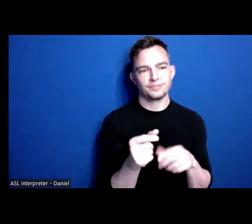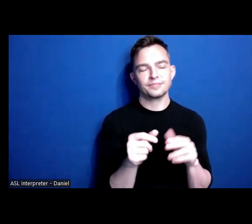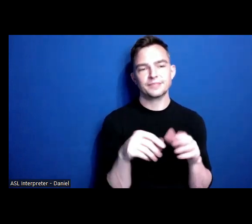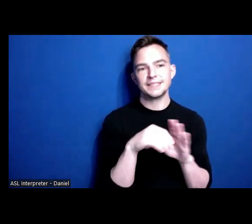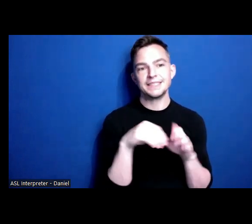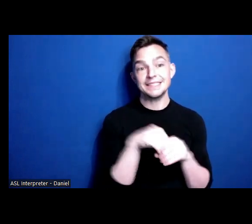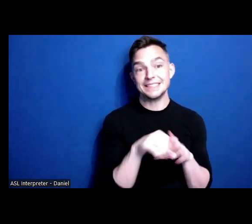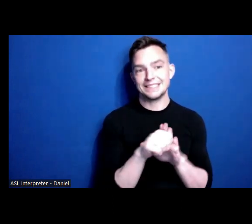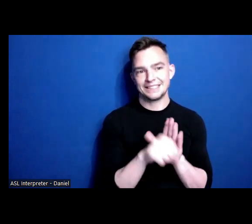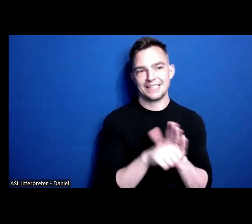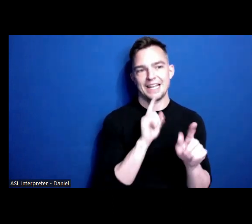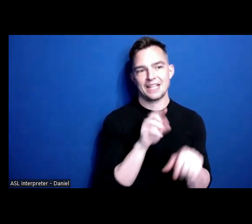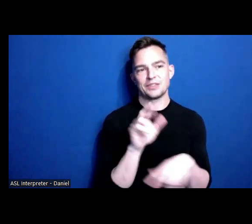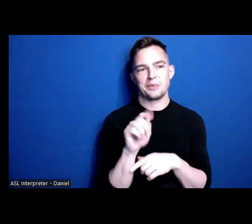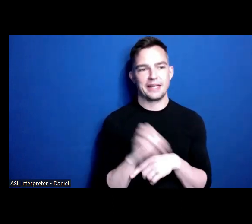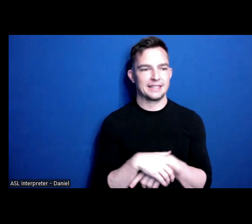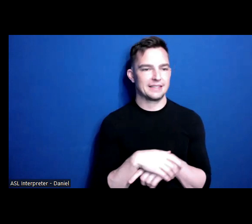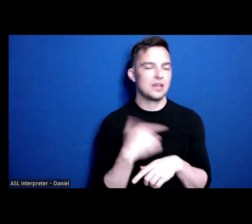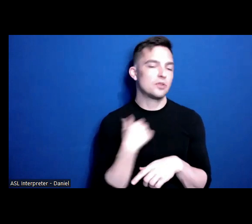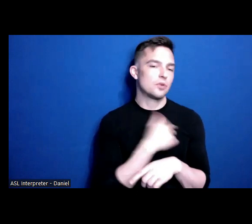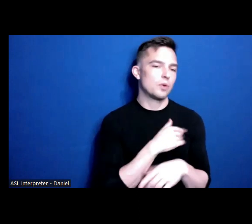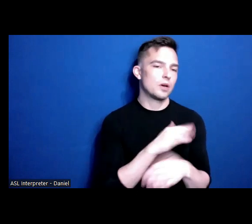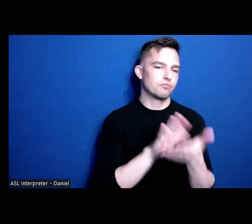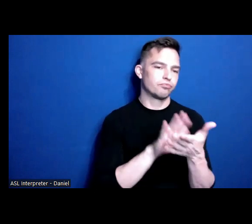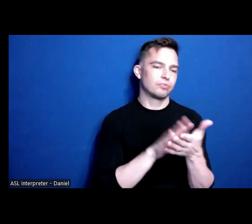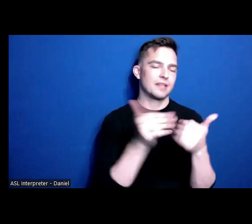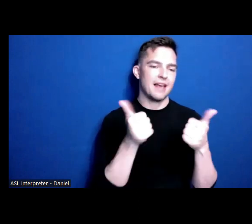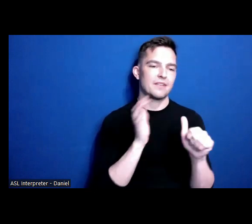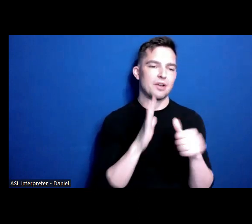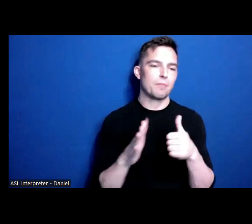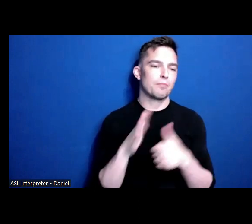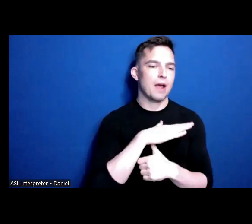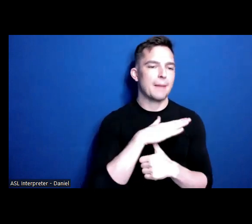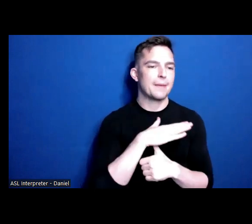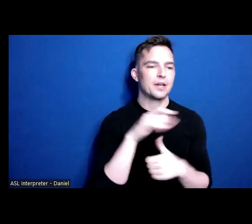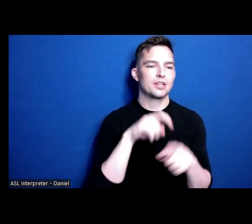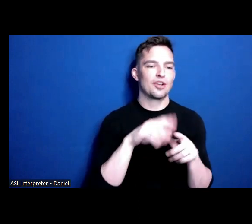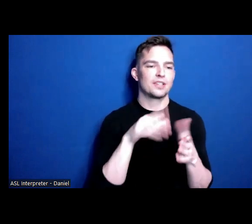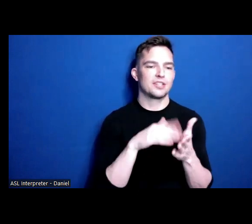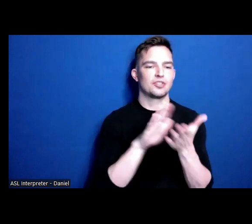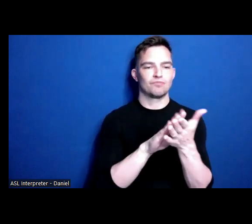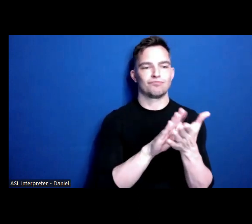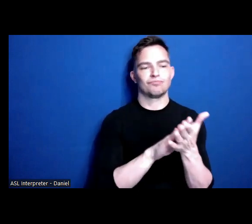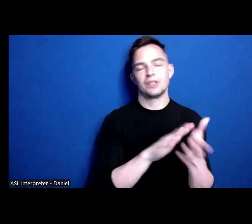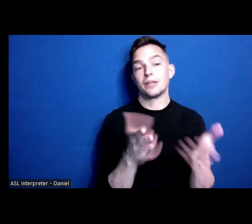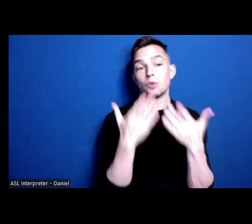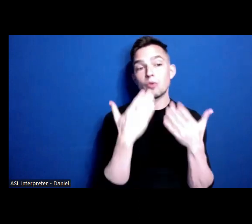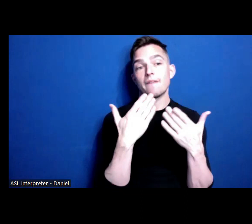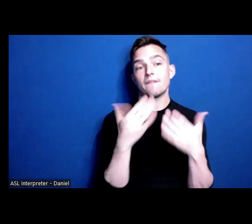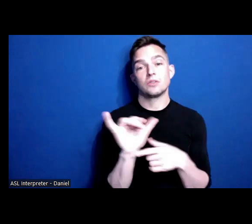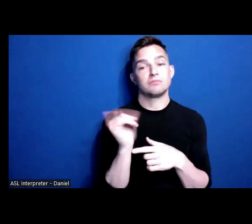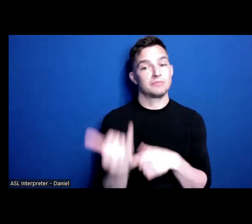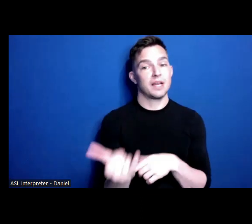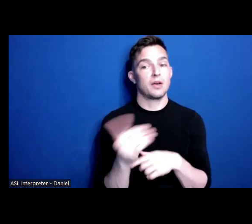in-state answer rate. So we're applauding the efforts of our primary call centers, and we're grateful now in the month